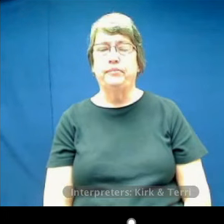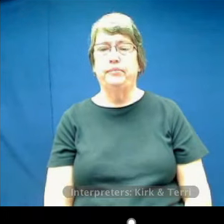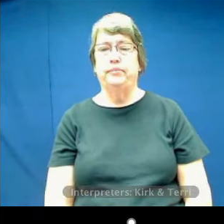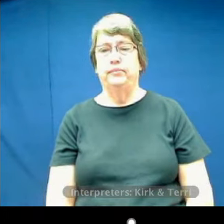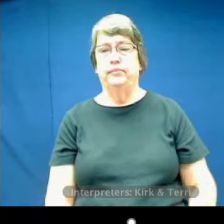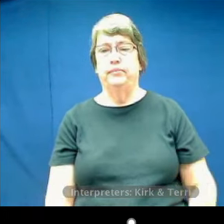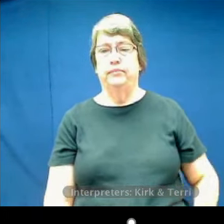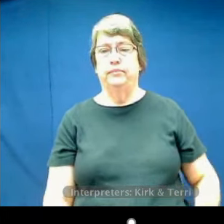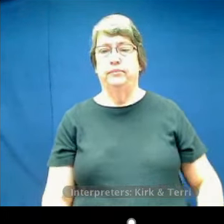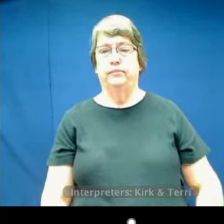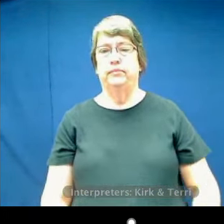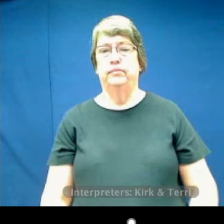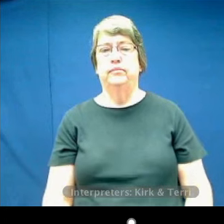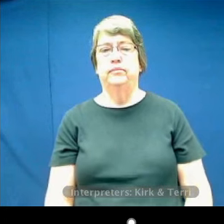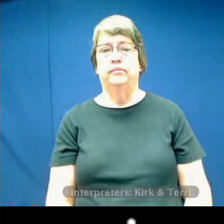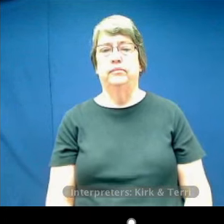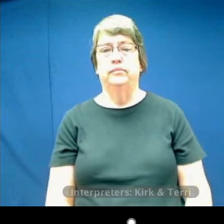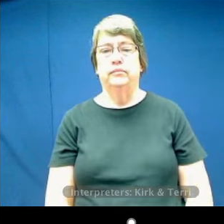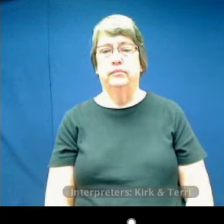Okay.